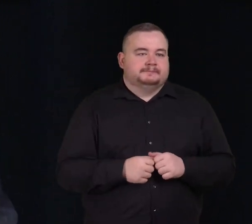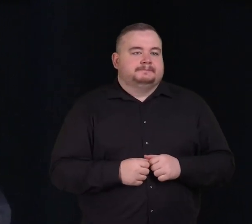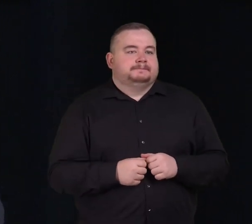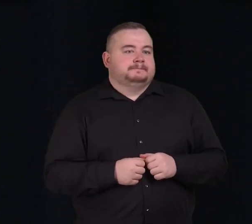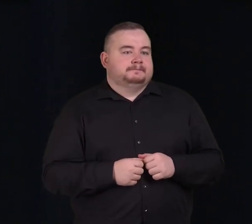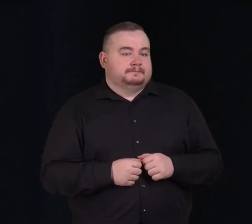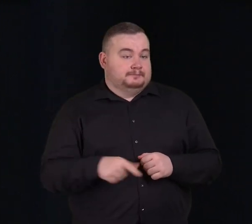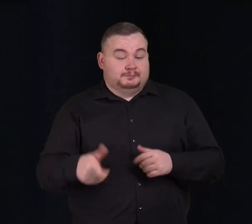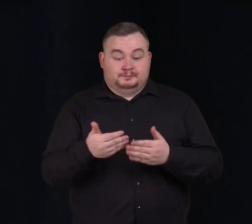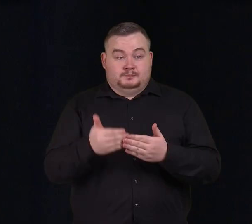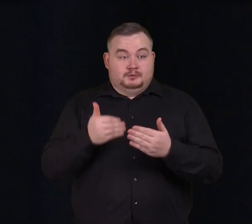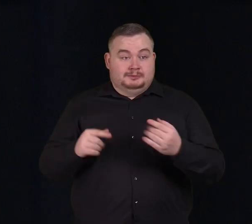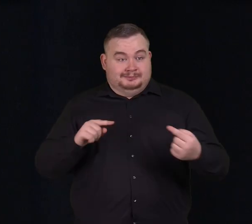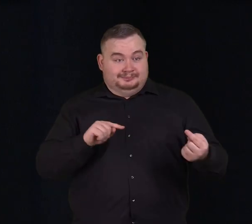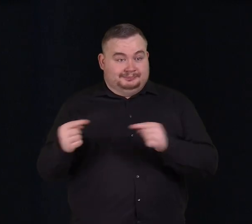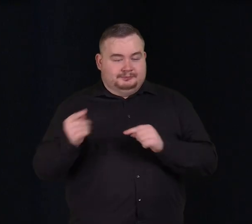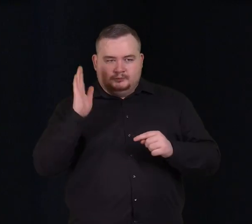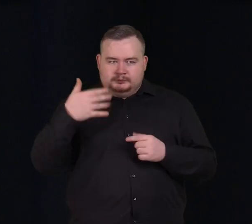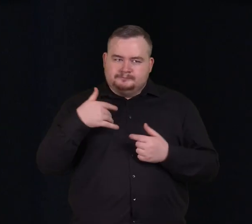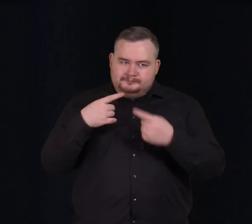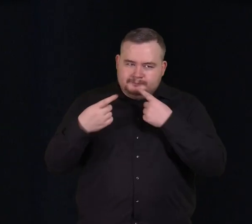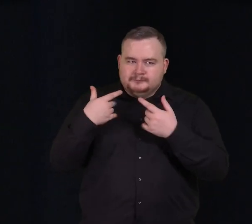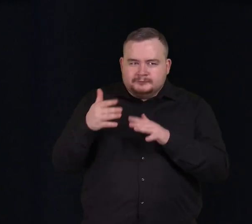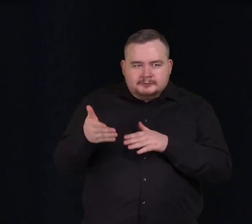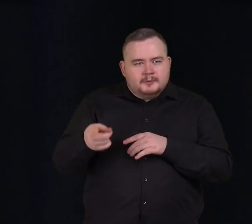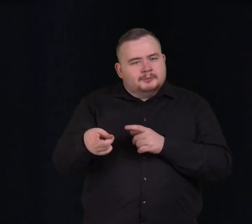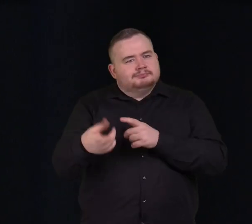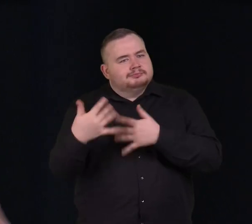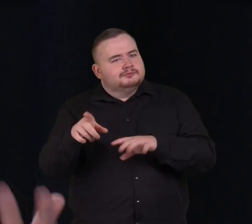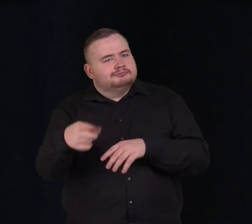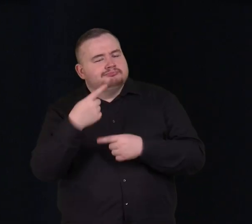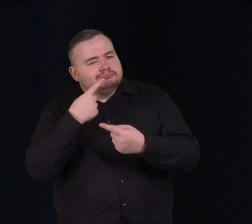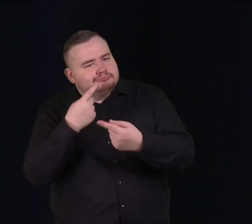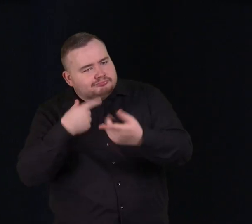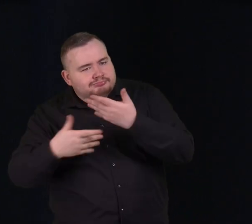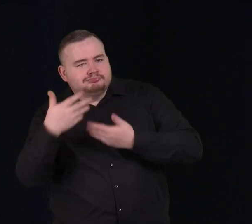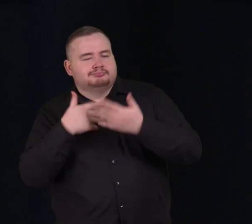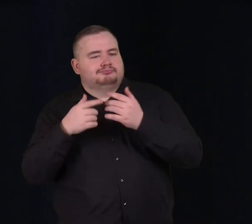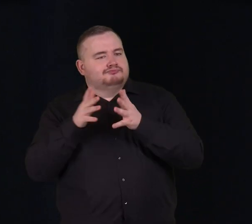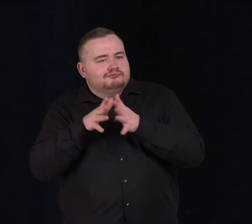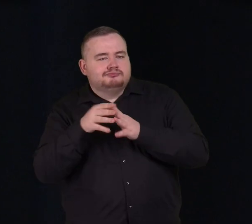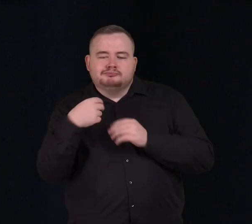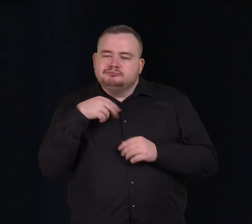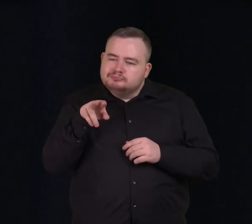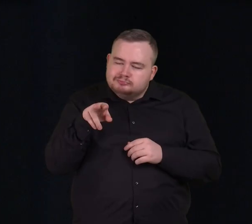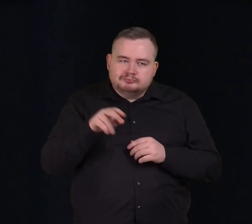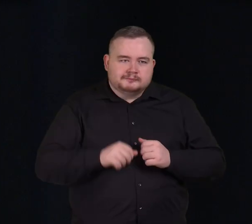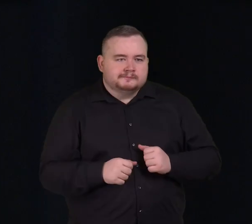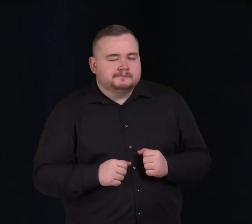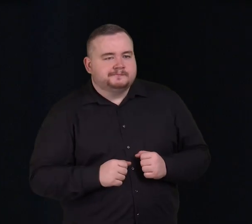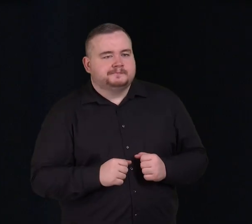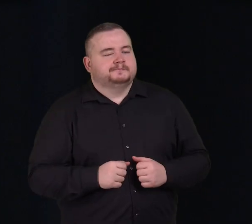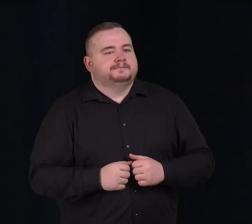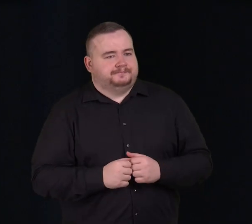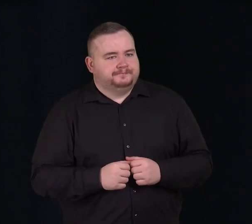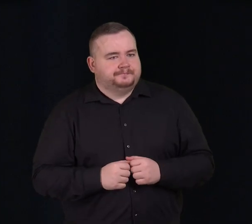mentioned that new financial assumption for the new financial perspective will be announced by the European Commission